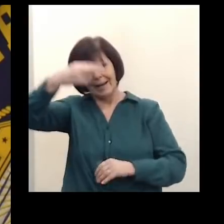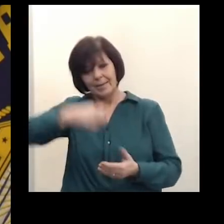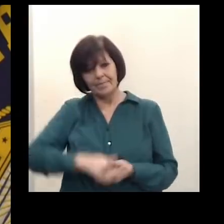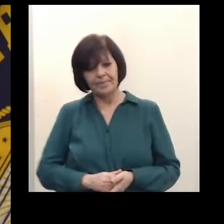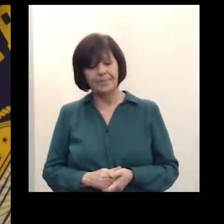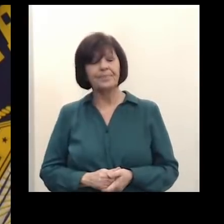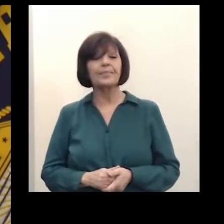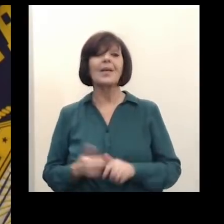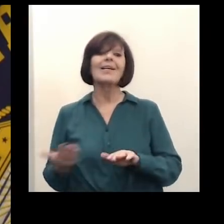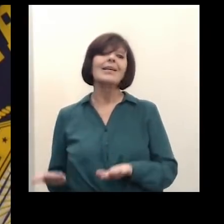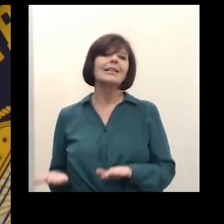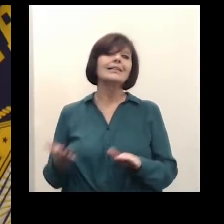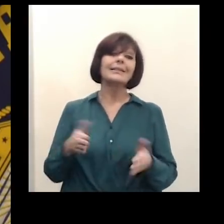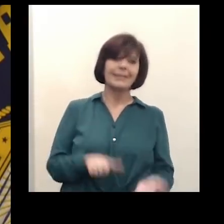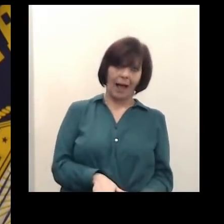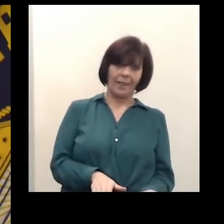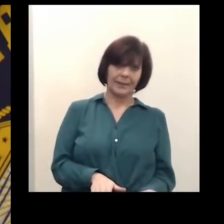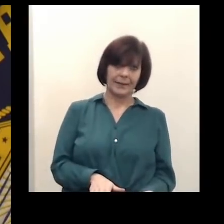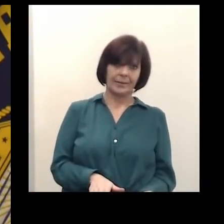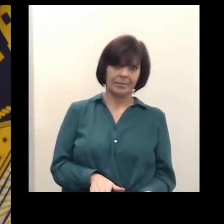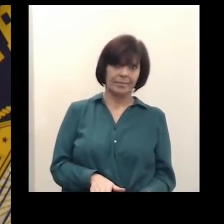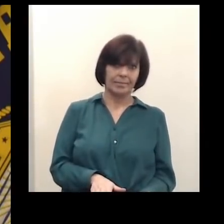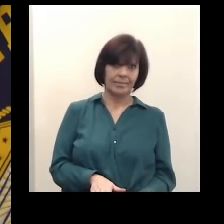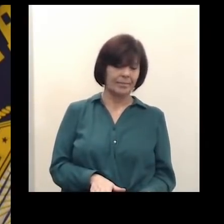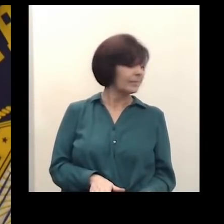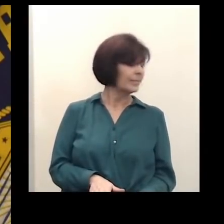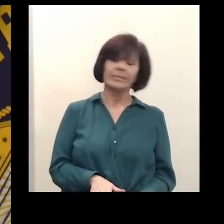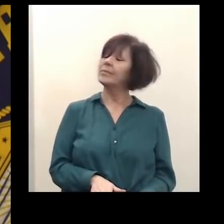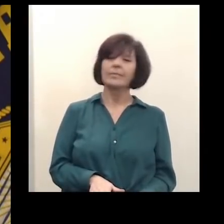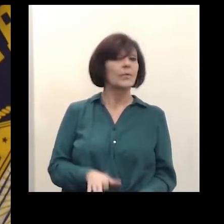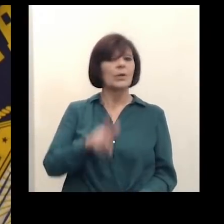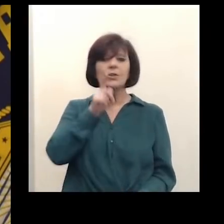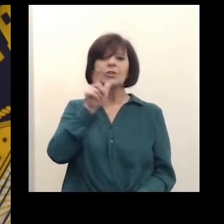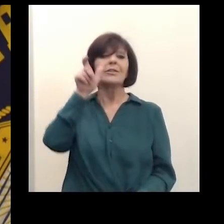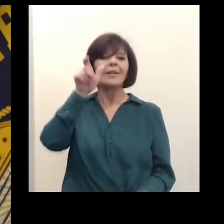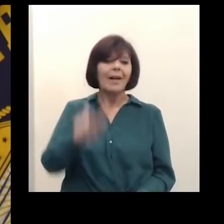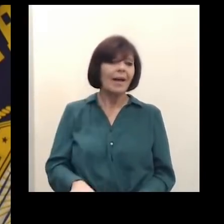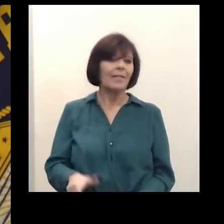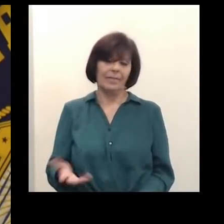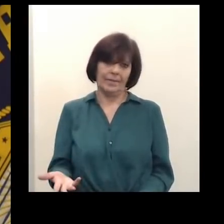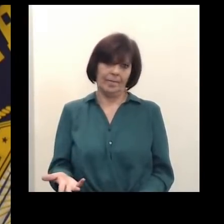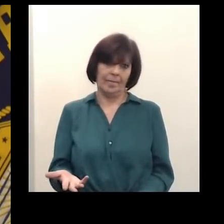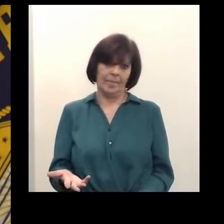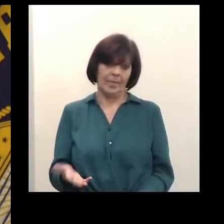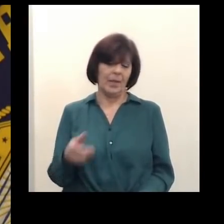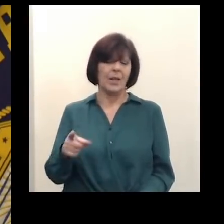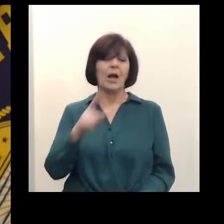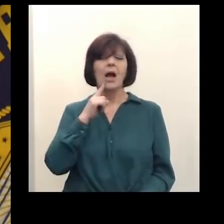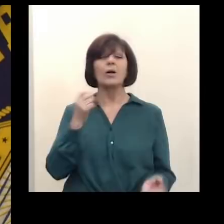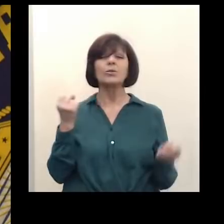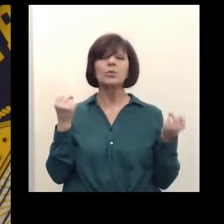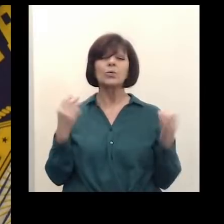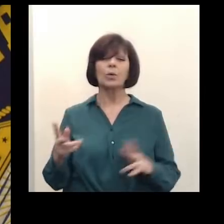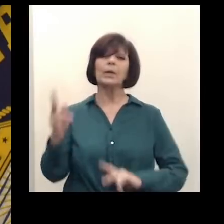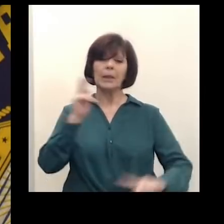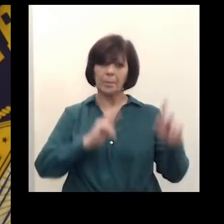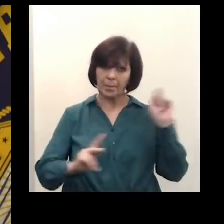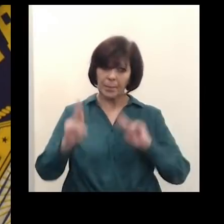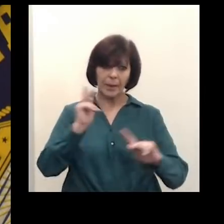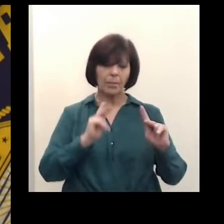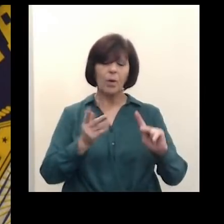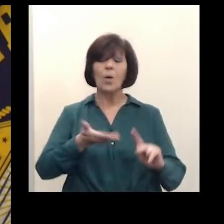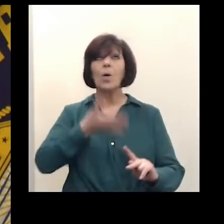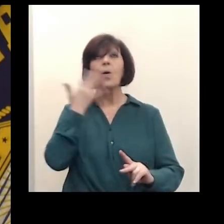Deaths are at a rate they should not be based on our vaccinations, because there are so many people who are